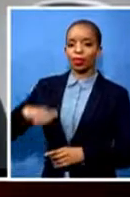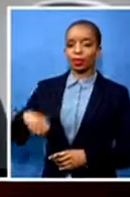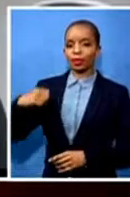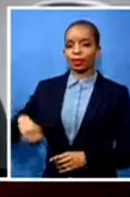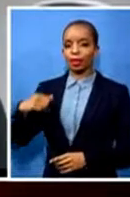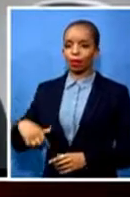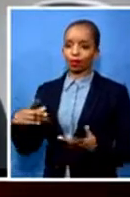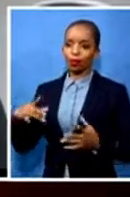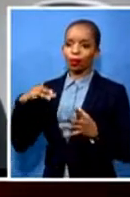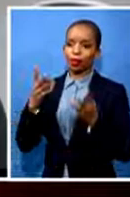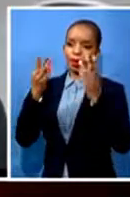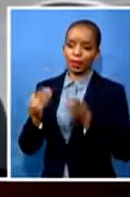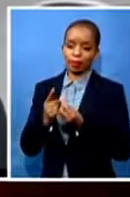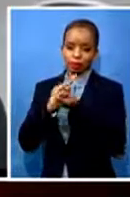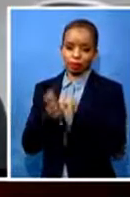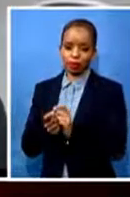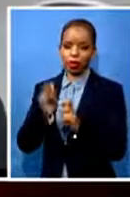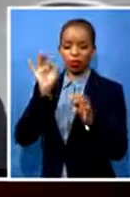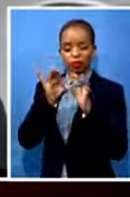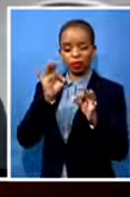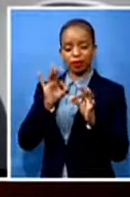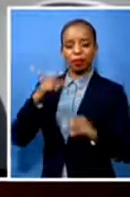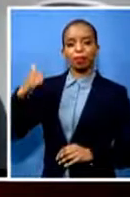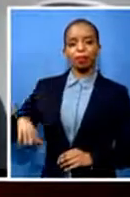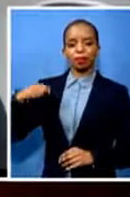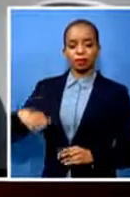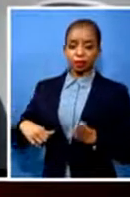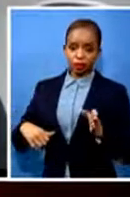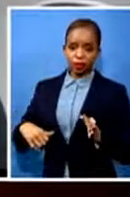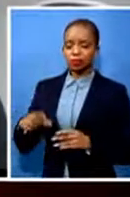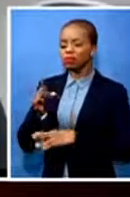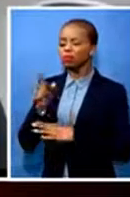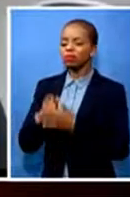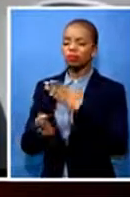into configuring these wards? Talk to us about the process.